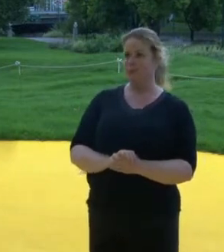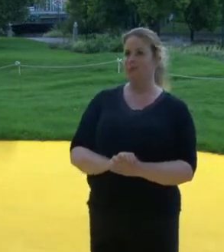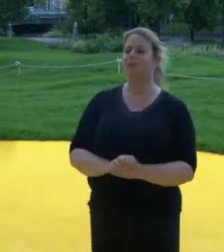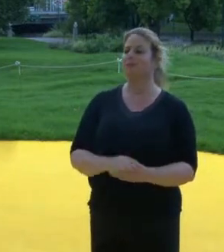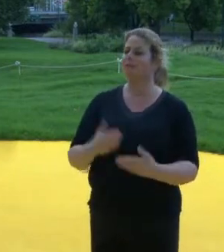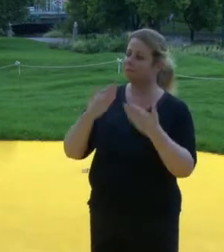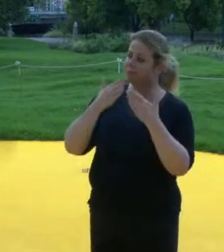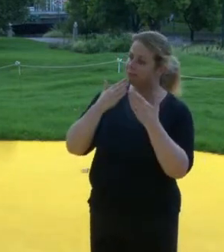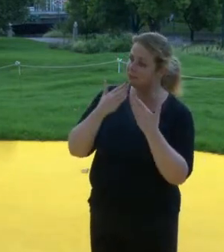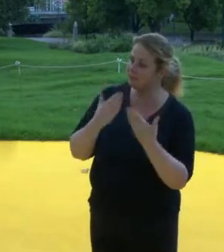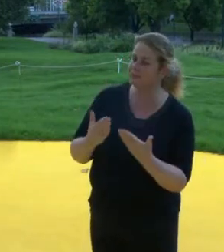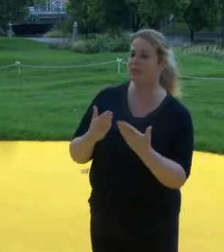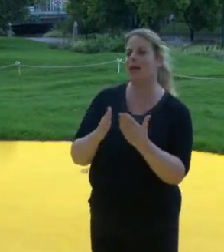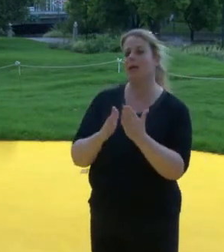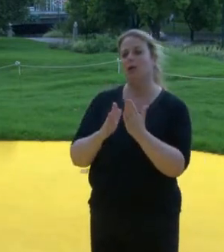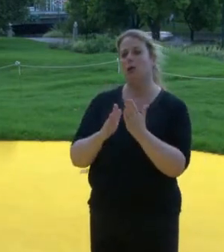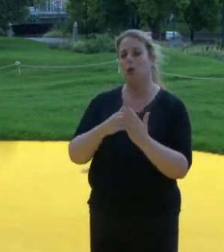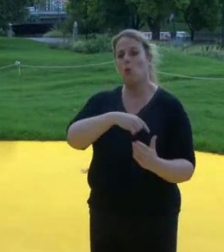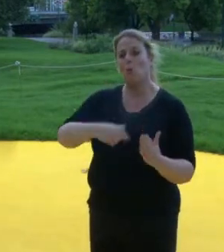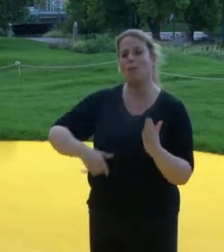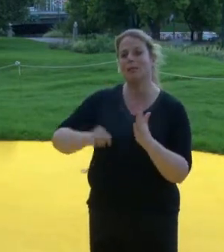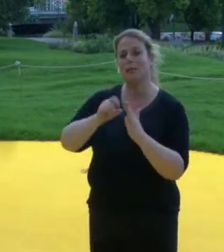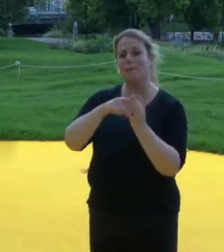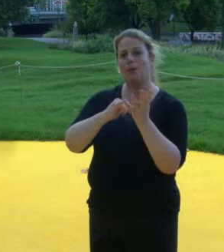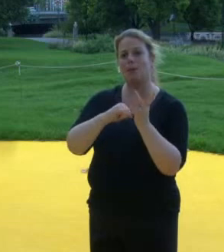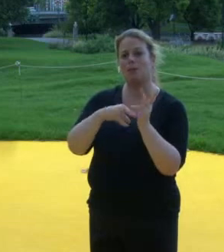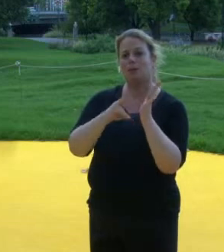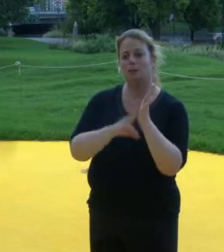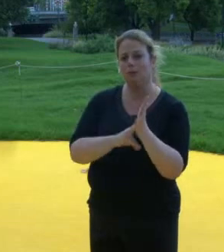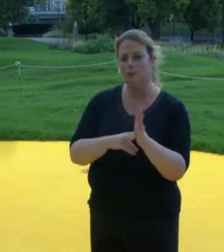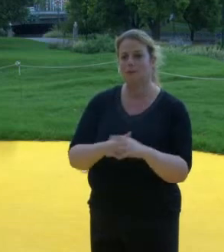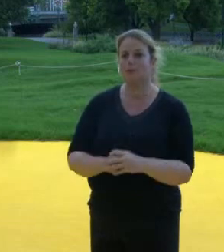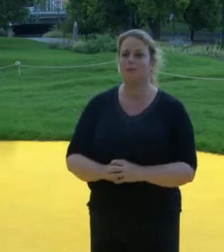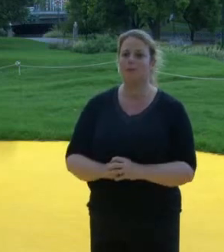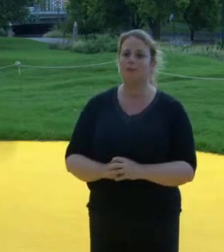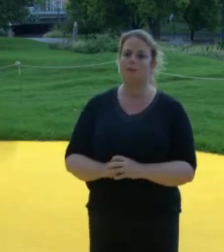Thank you so very much, Minister Pearson. Thank you, Caro.